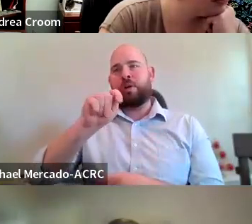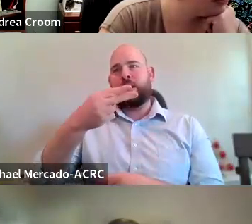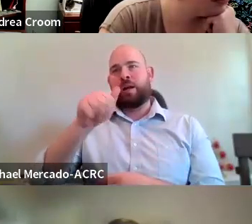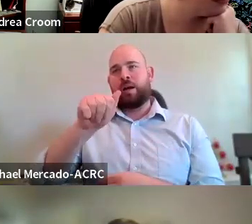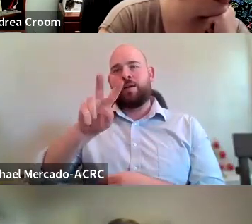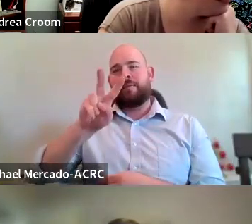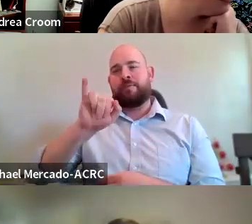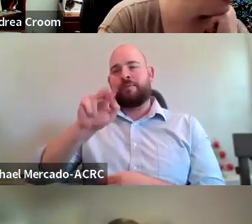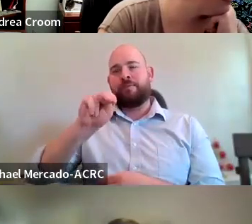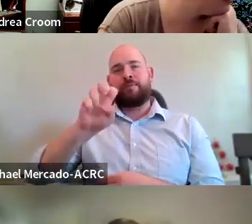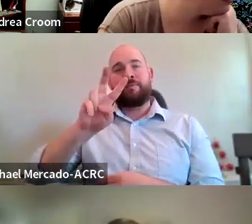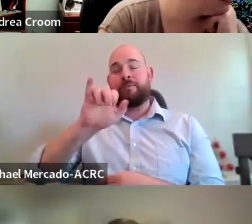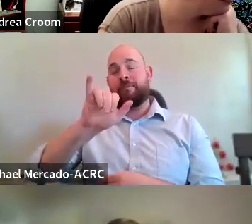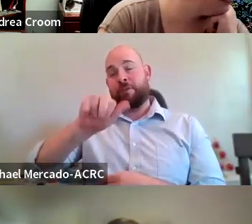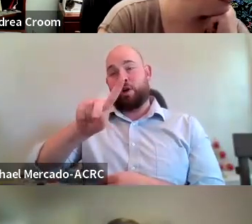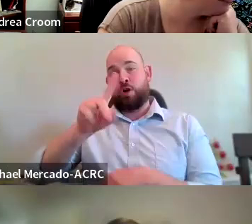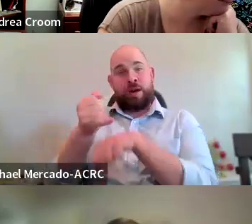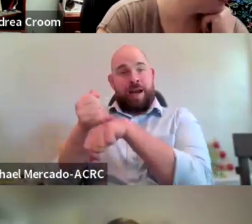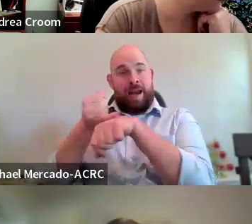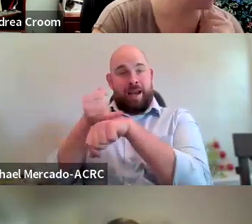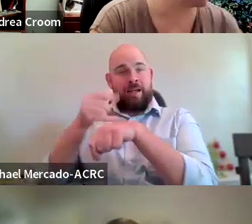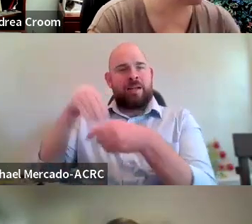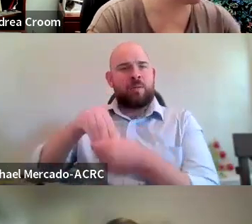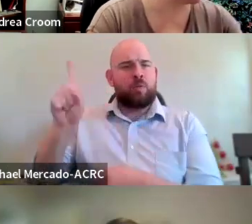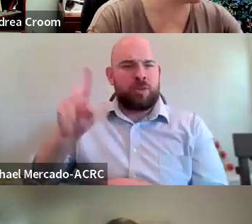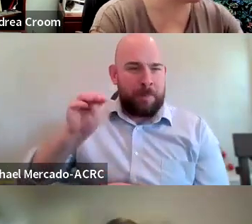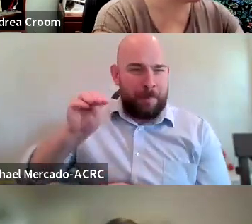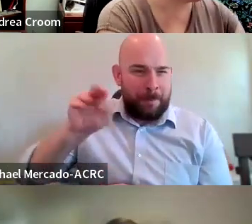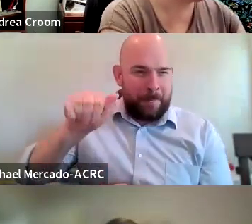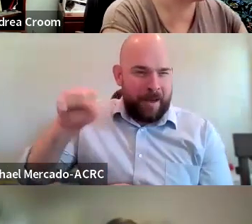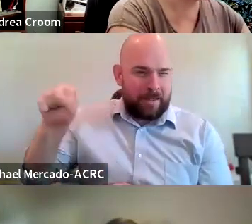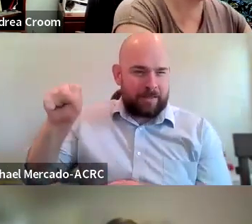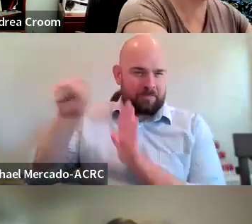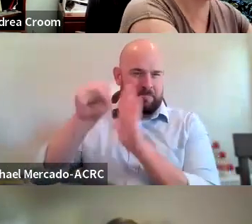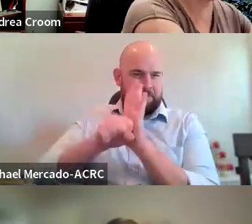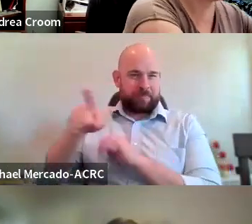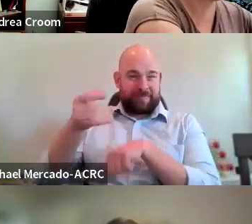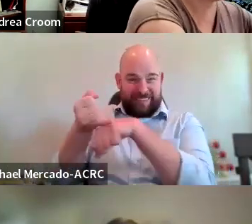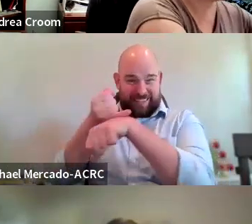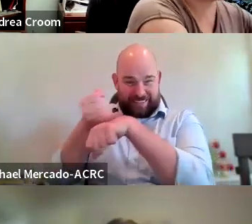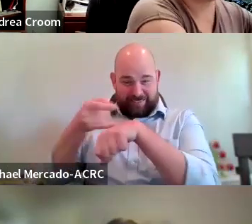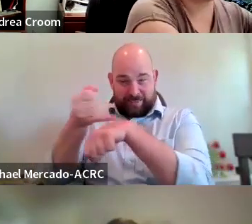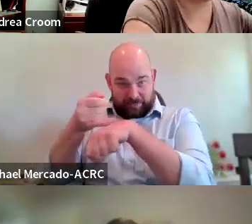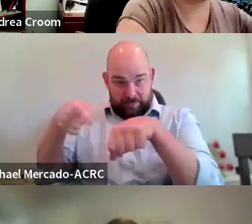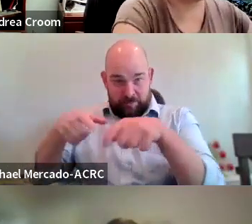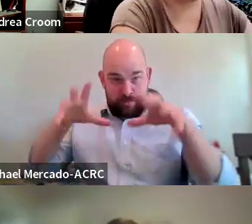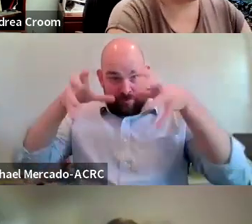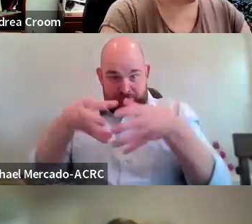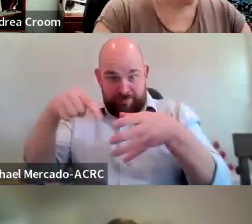century, a location called Martha's Vineyard. It's an island off of the coast of